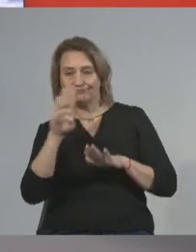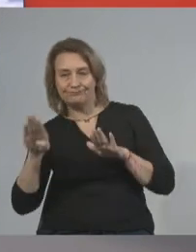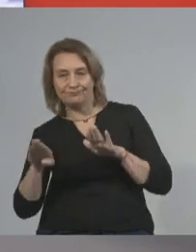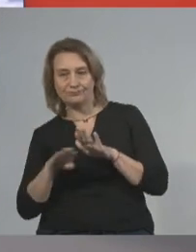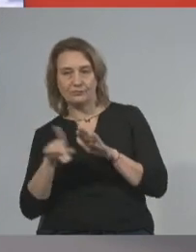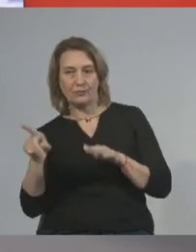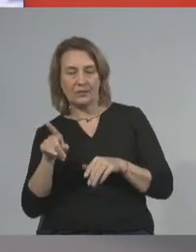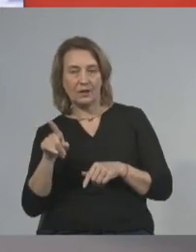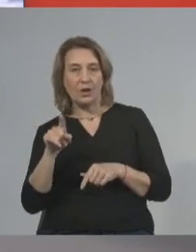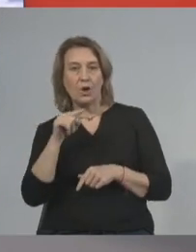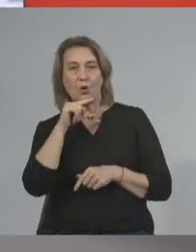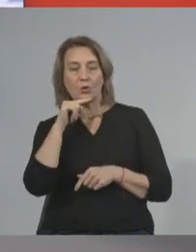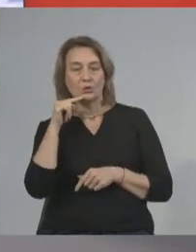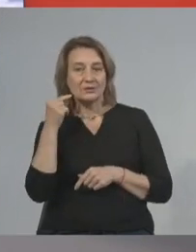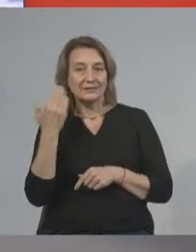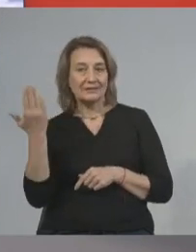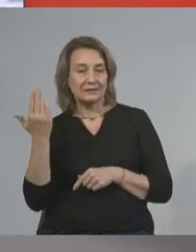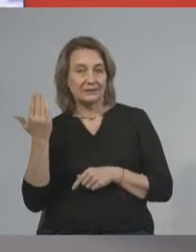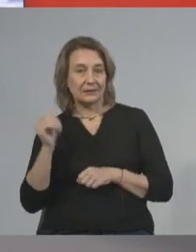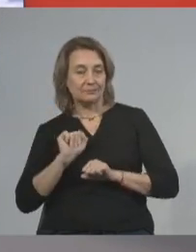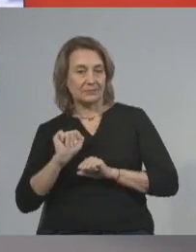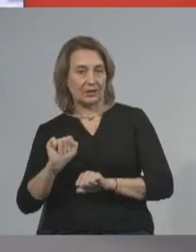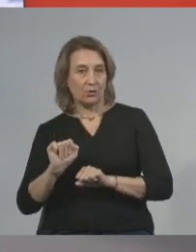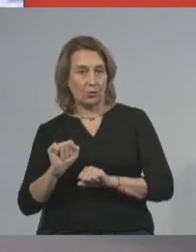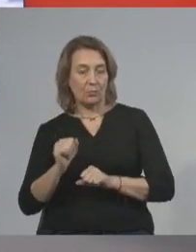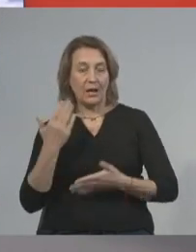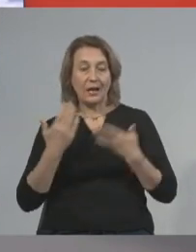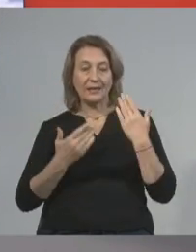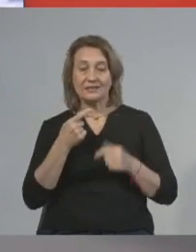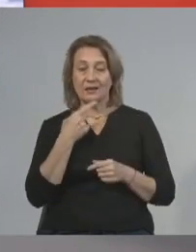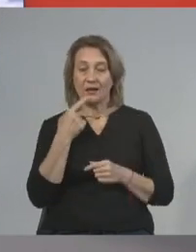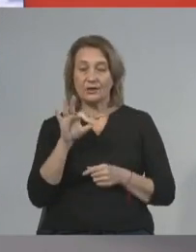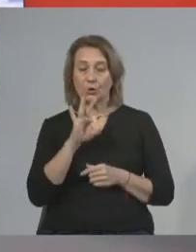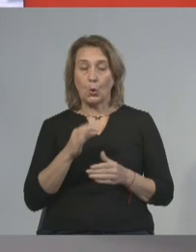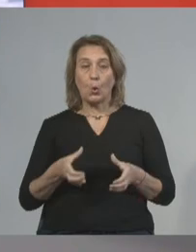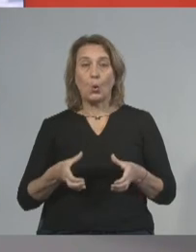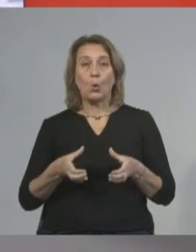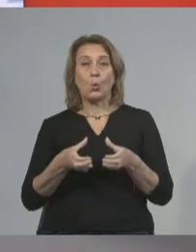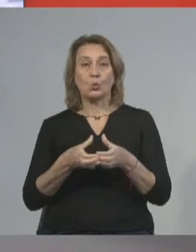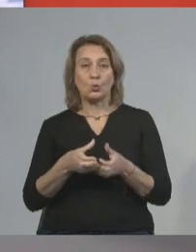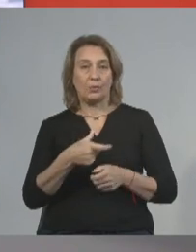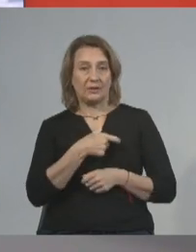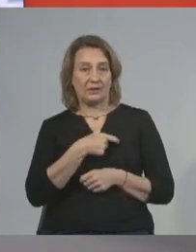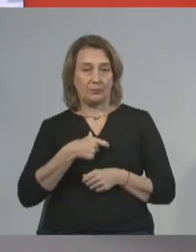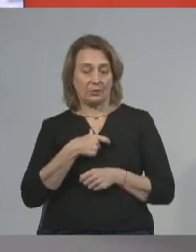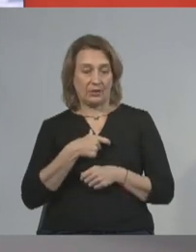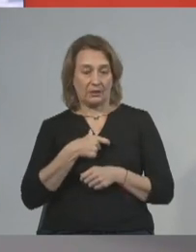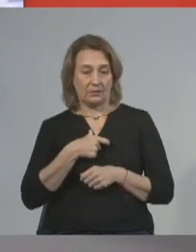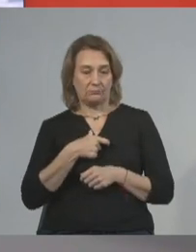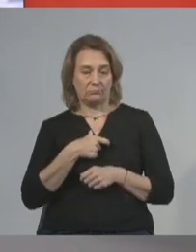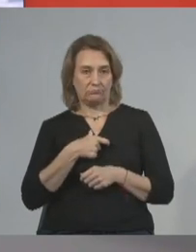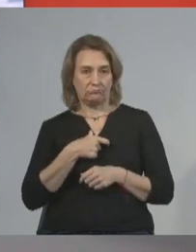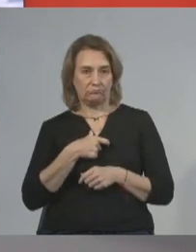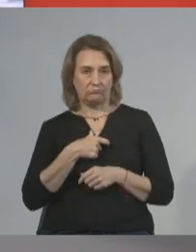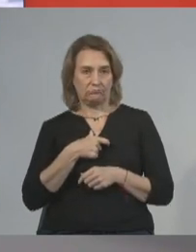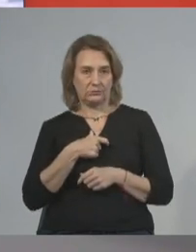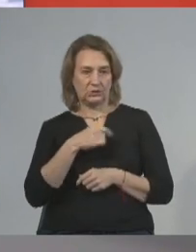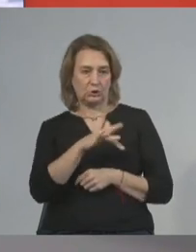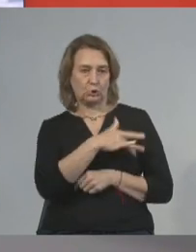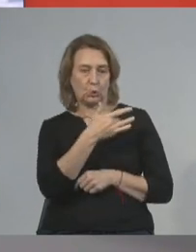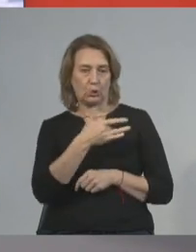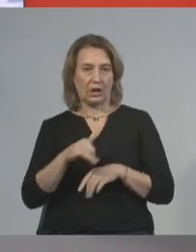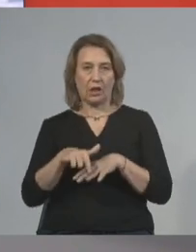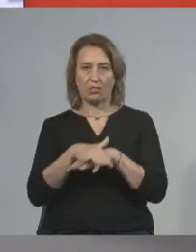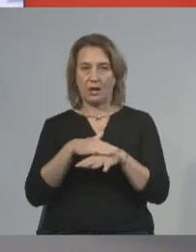uh force wants ukraine to get back to russia actually if we're talking about the servant of the